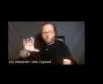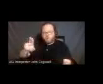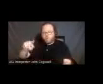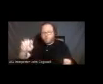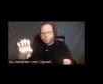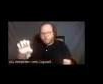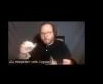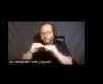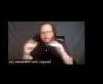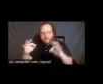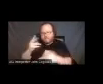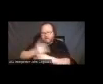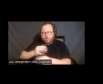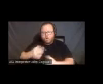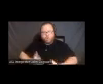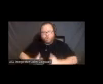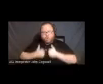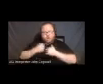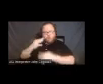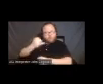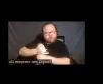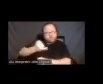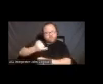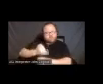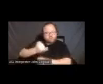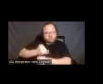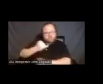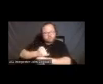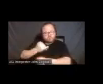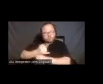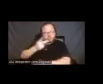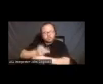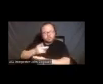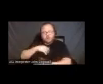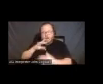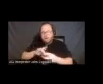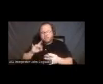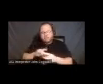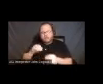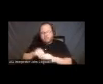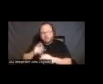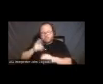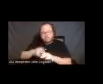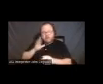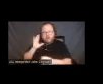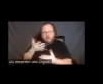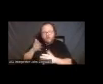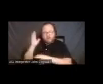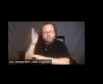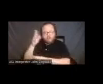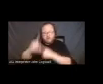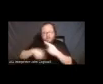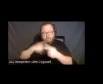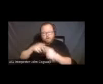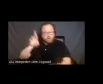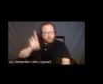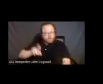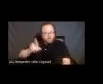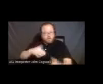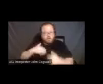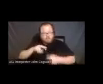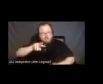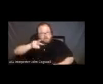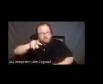care or residential or institutionalized care. So as I mentioned in our presentation about Riverside having a